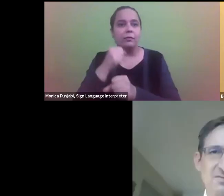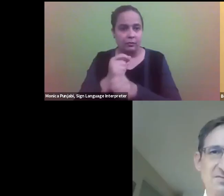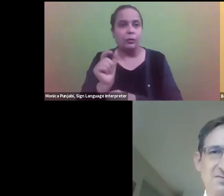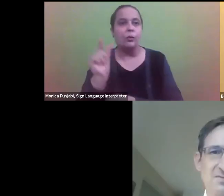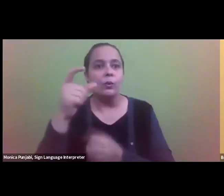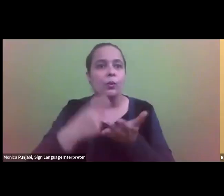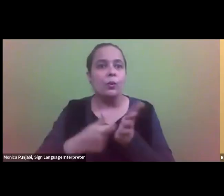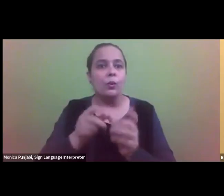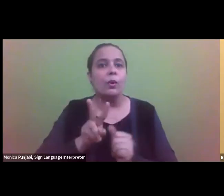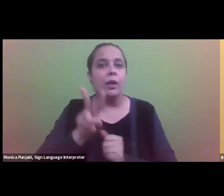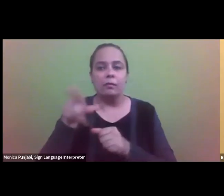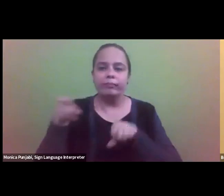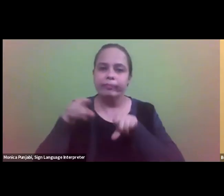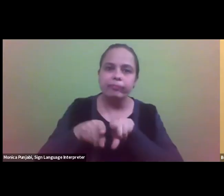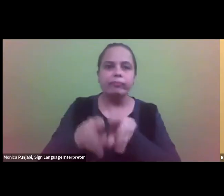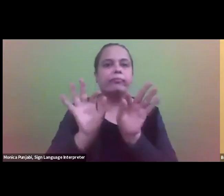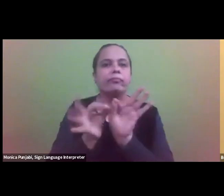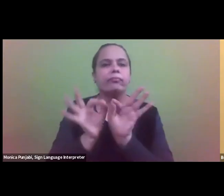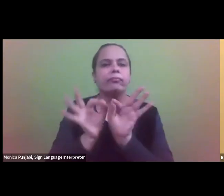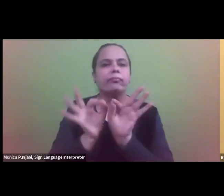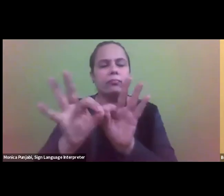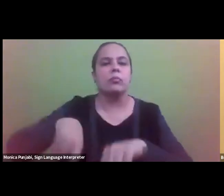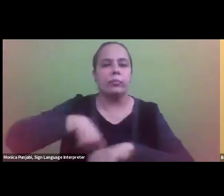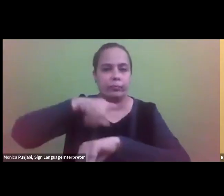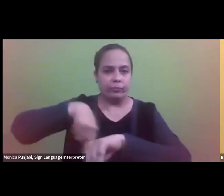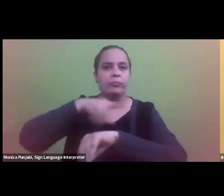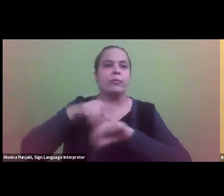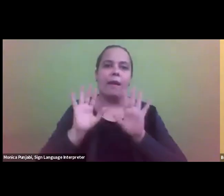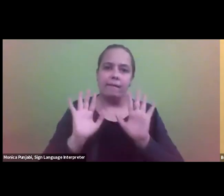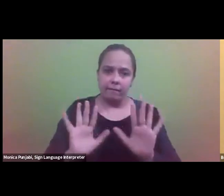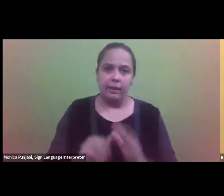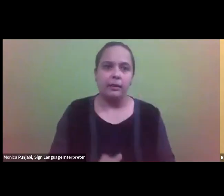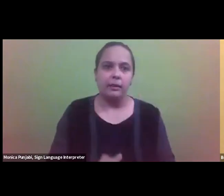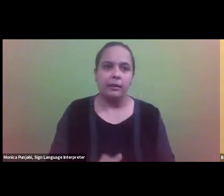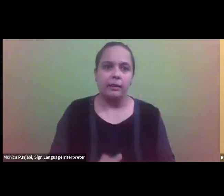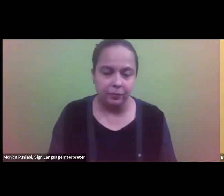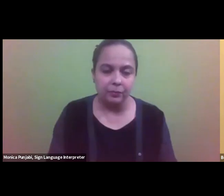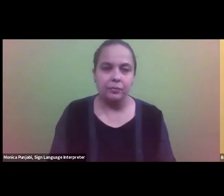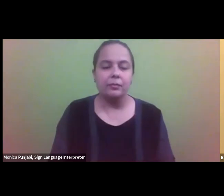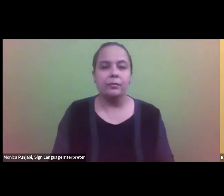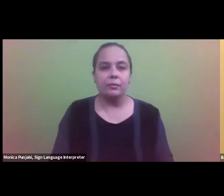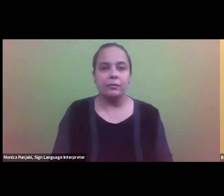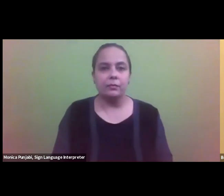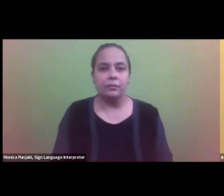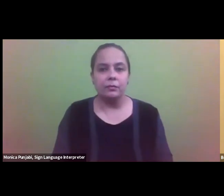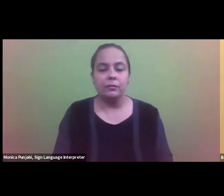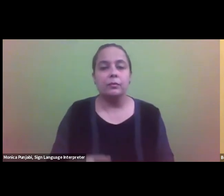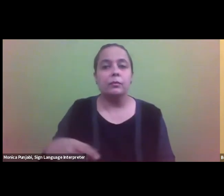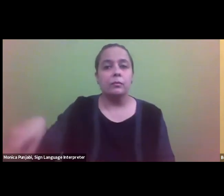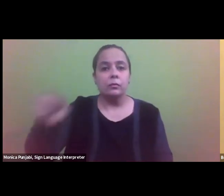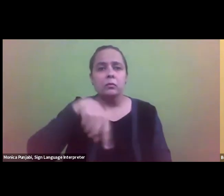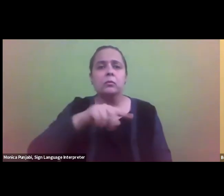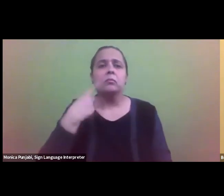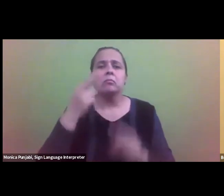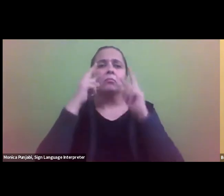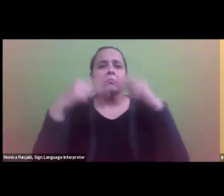simultaneously interpreted, which is a practice we like to do at the State Department. For those of you who don't know me, my name